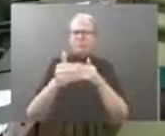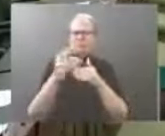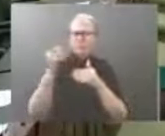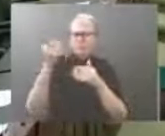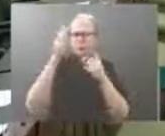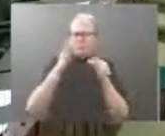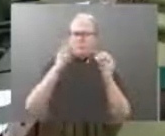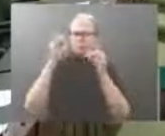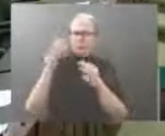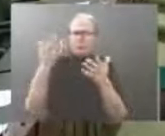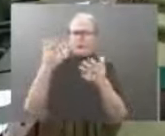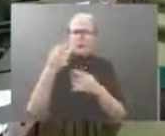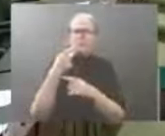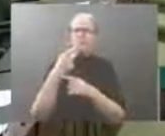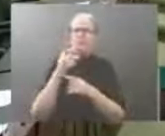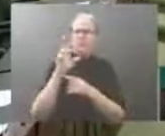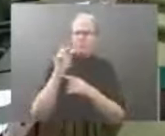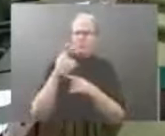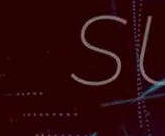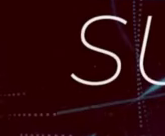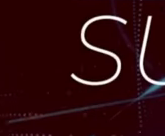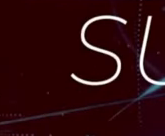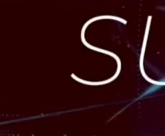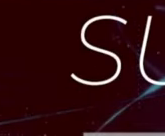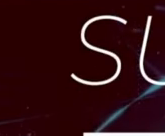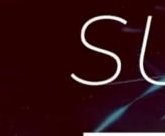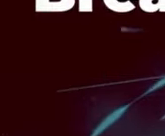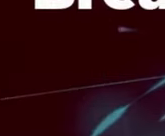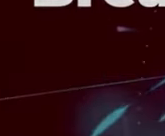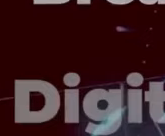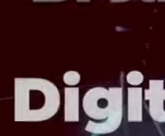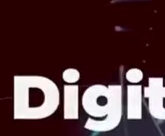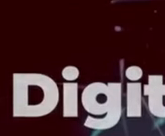I consider that matter dealt with and concluded. You can become